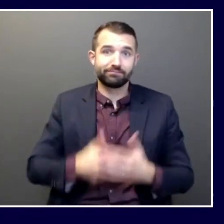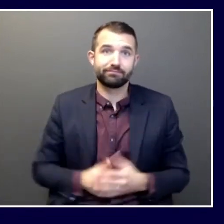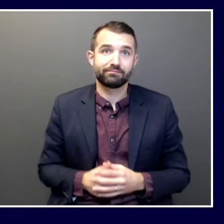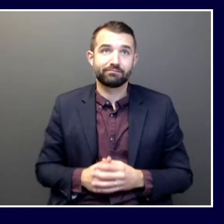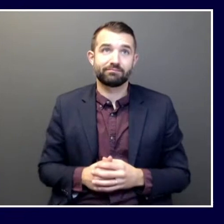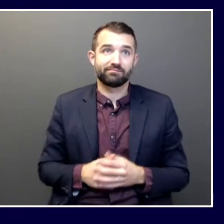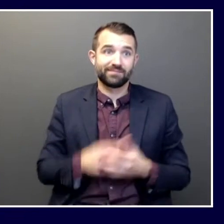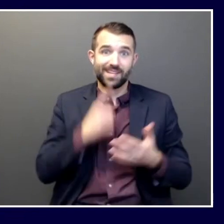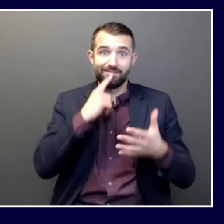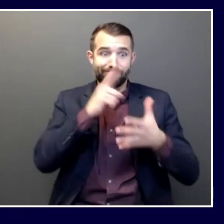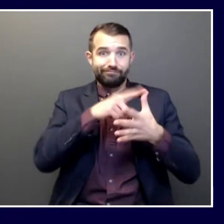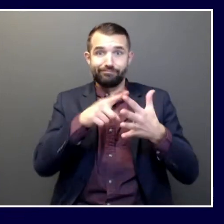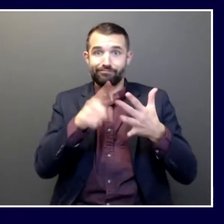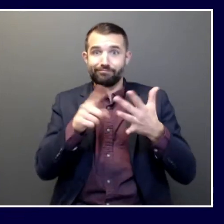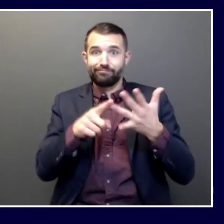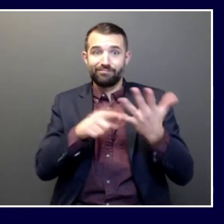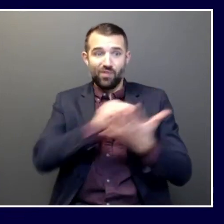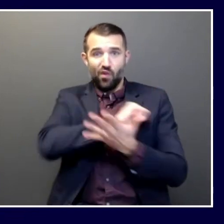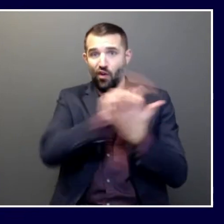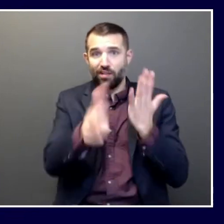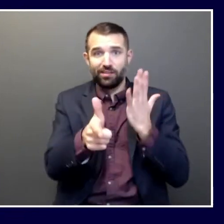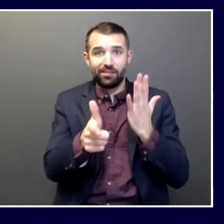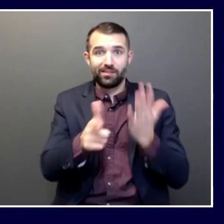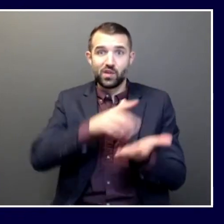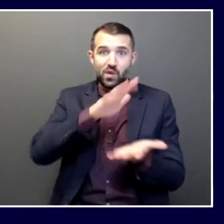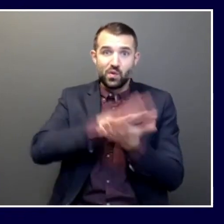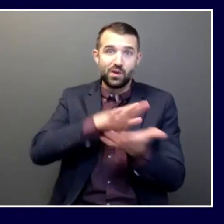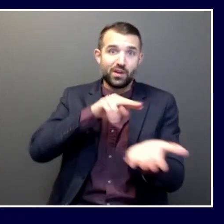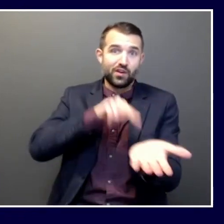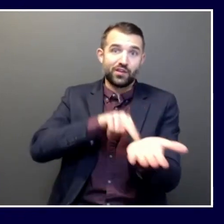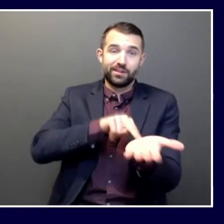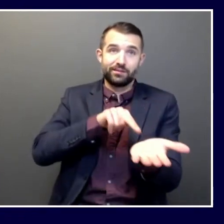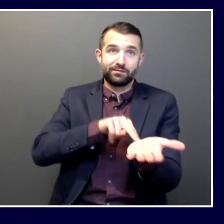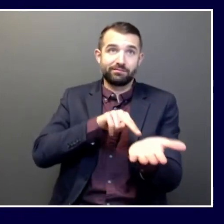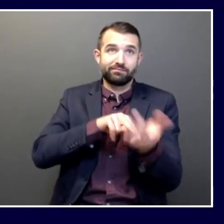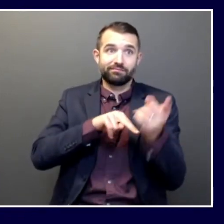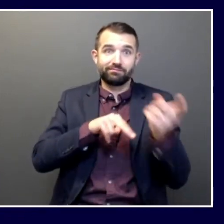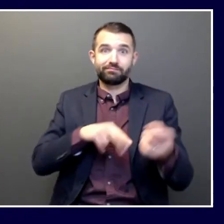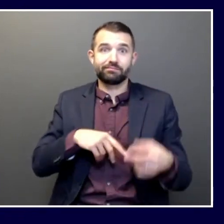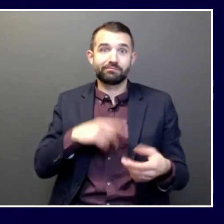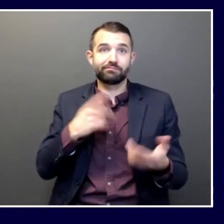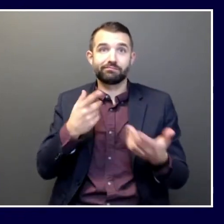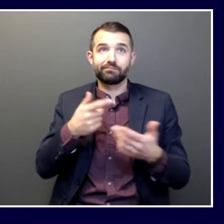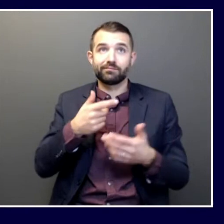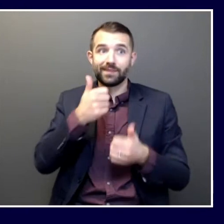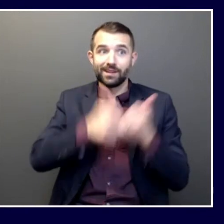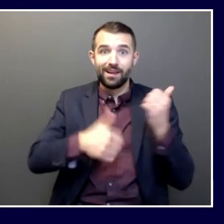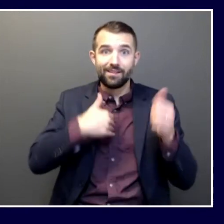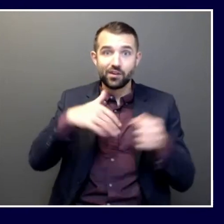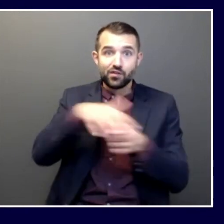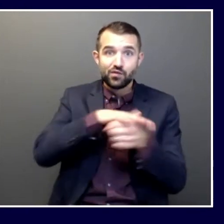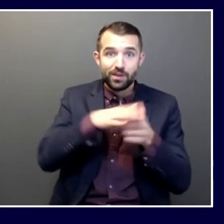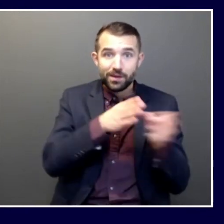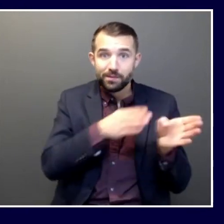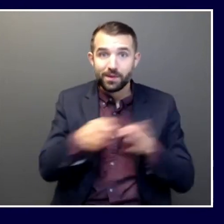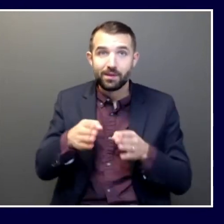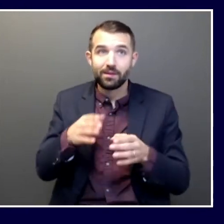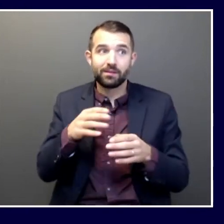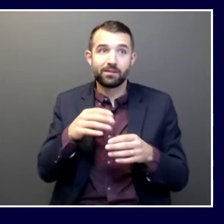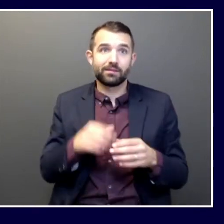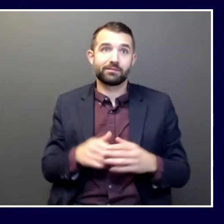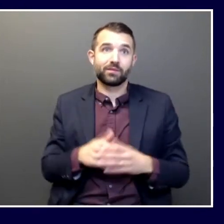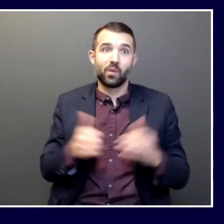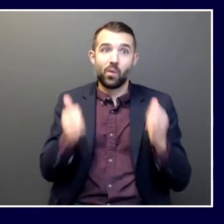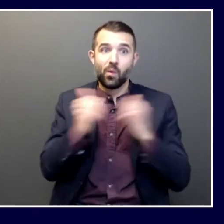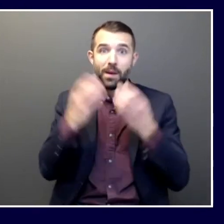on their school nurse infrastructure. They have regional plans to try to look county by county, working with our public health liaisons in the